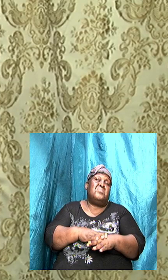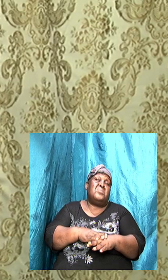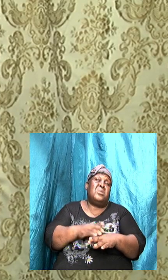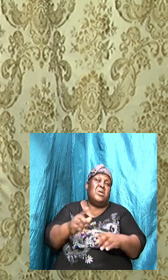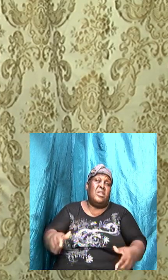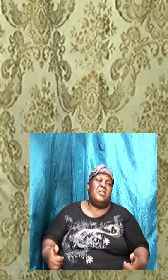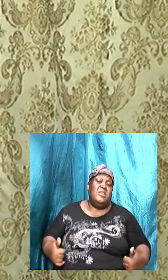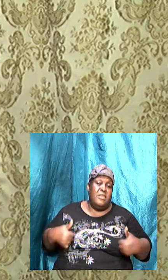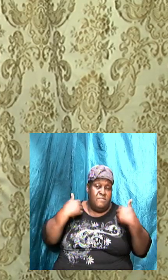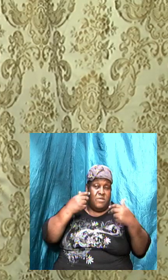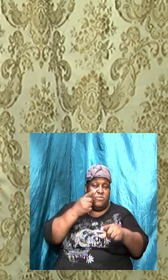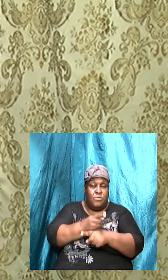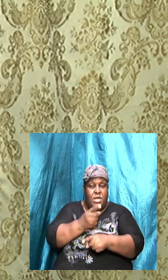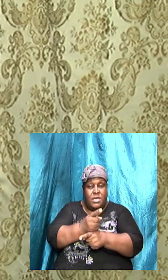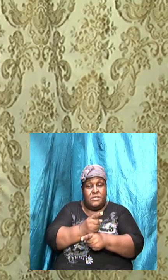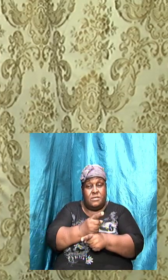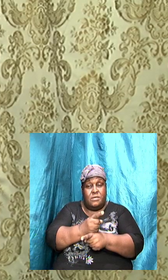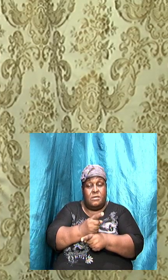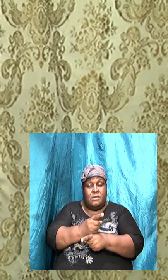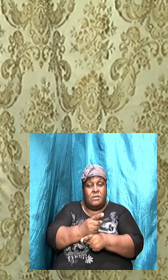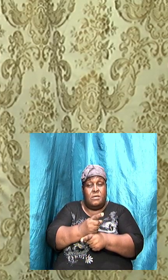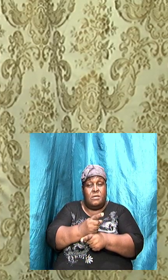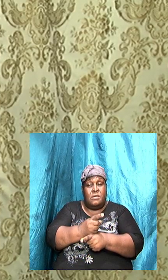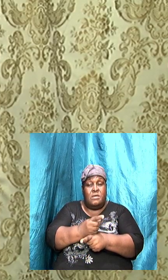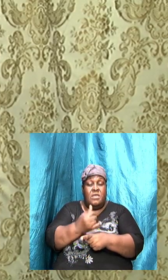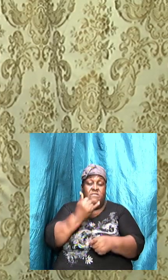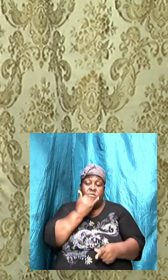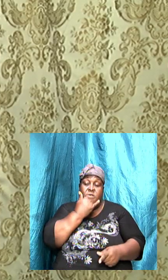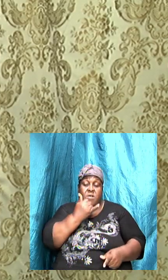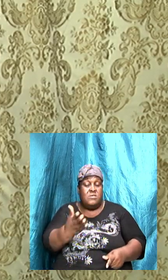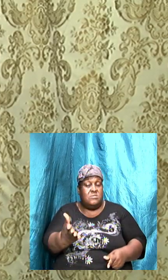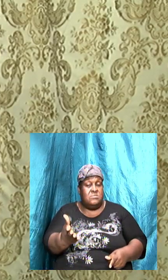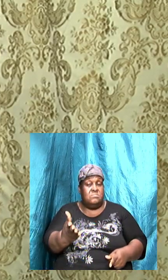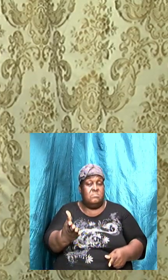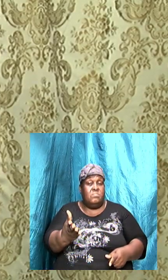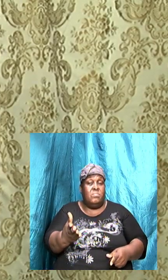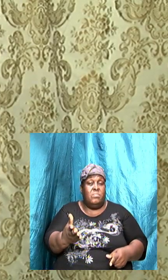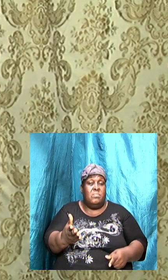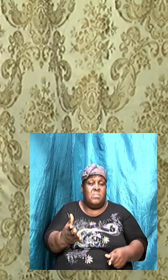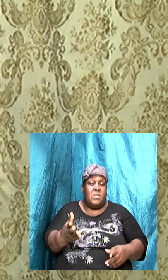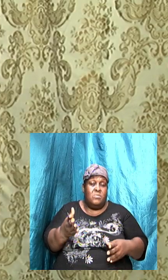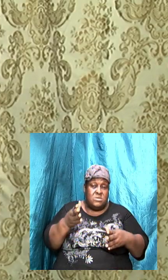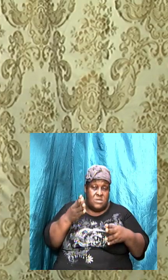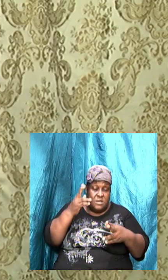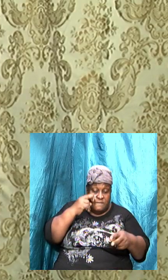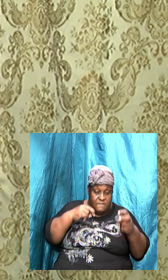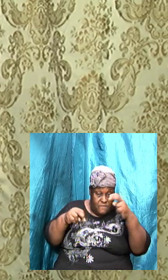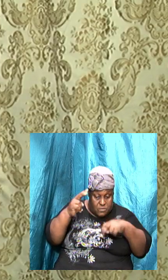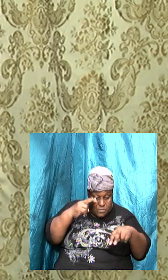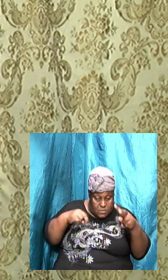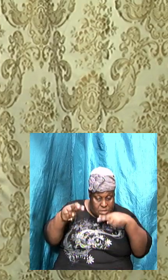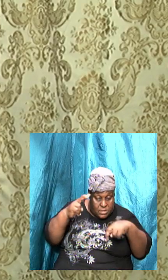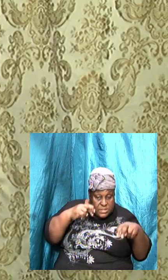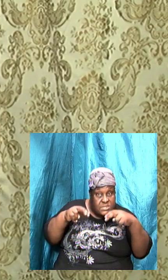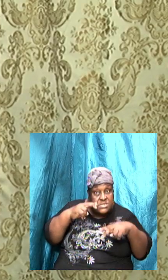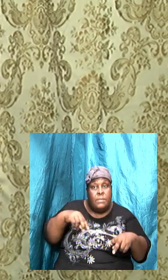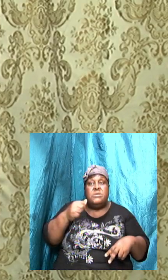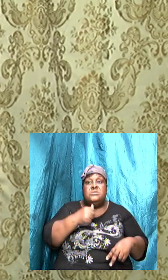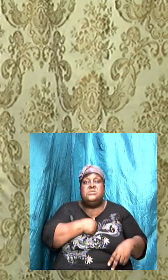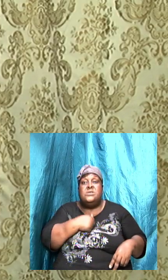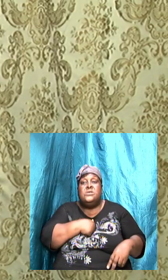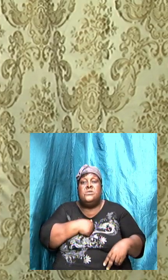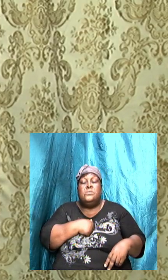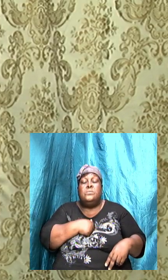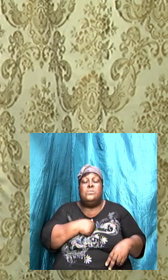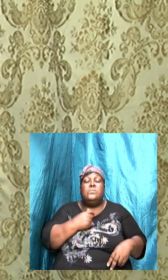if evil is present, if the wrong is there, take stock of ourselves so that we can correct the